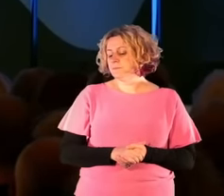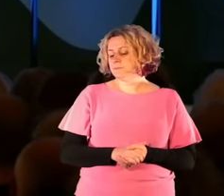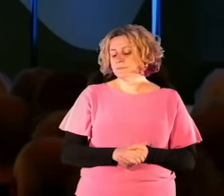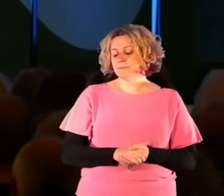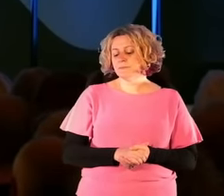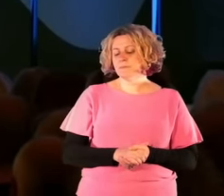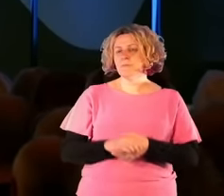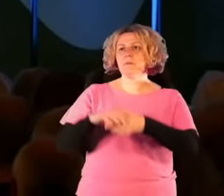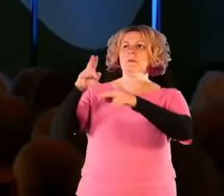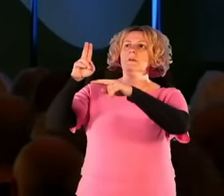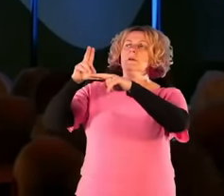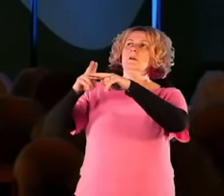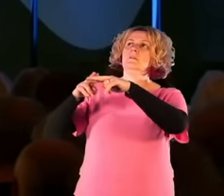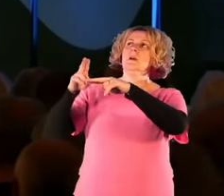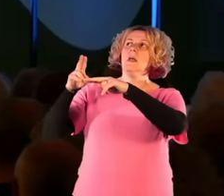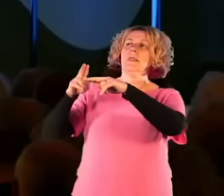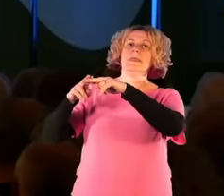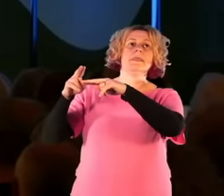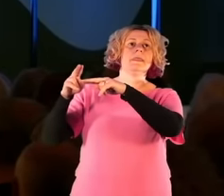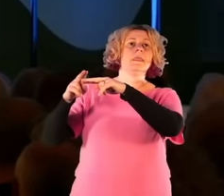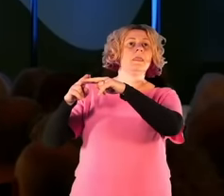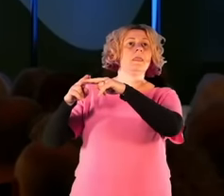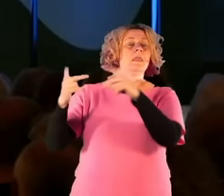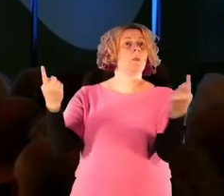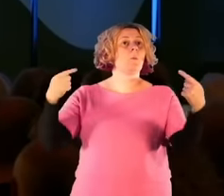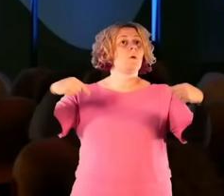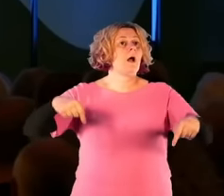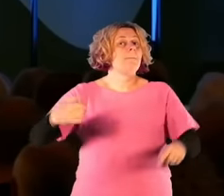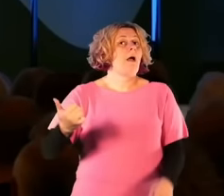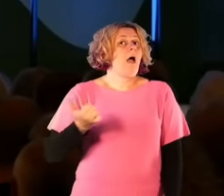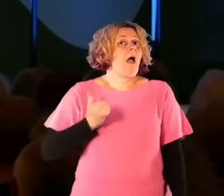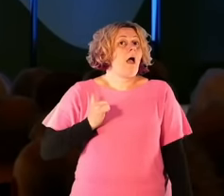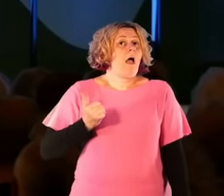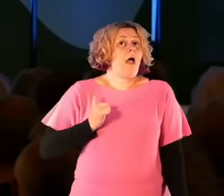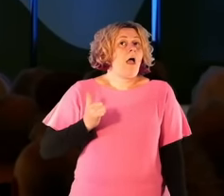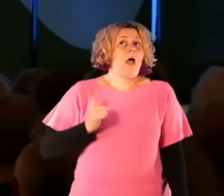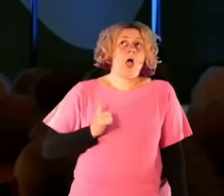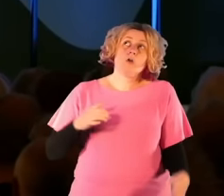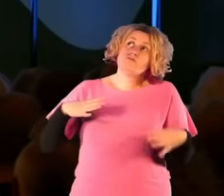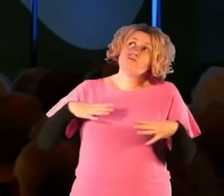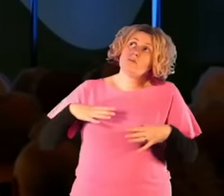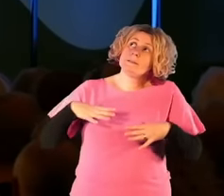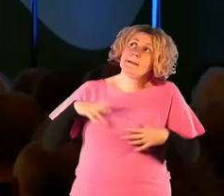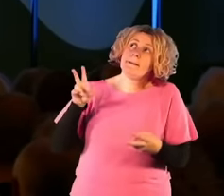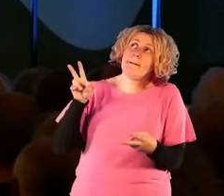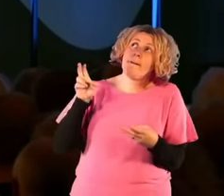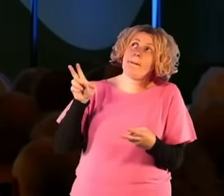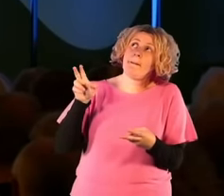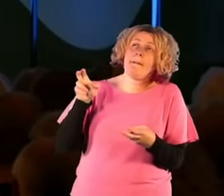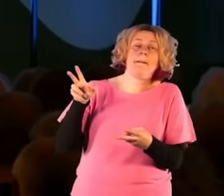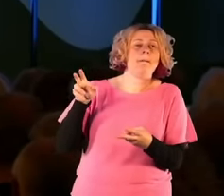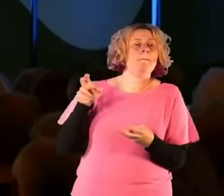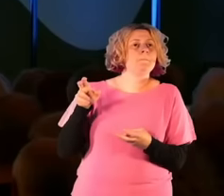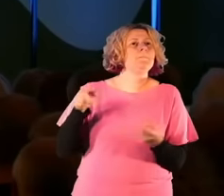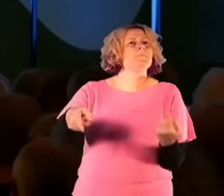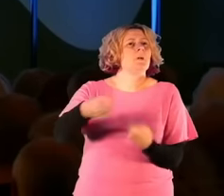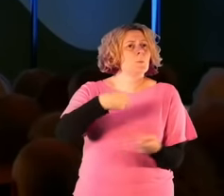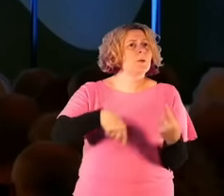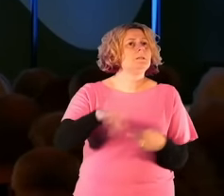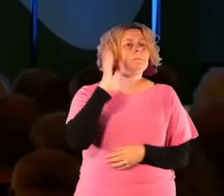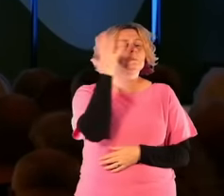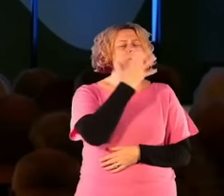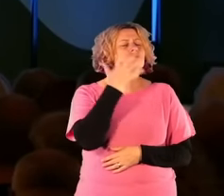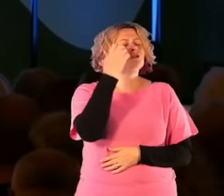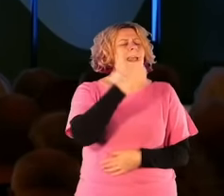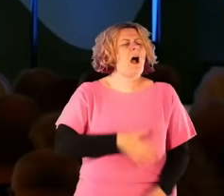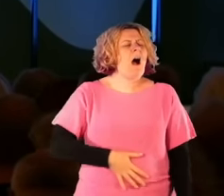Father, we come here tonight expectant. Father, we are spiritually hungry and